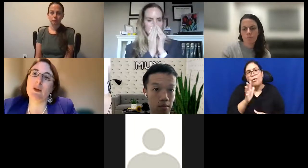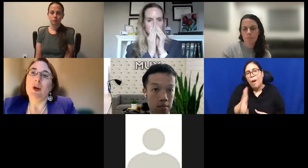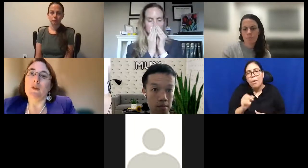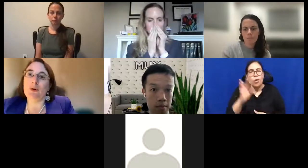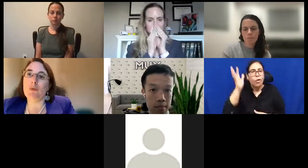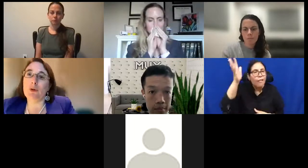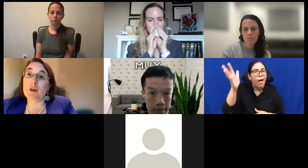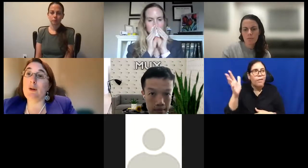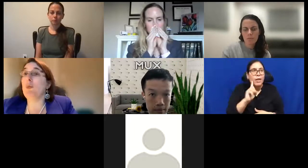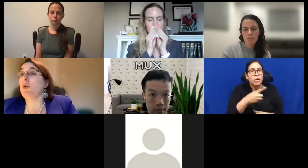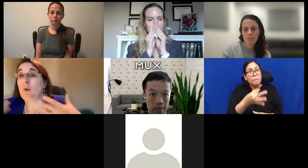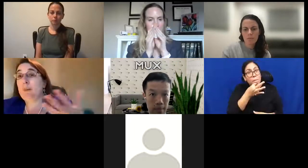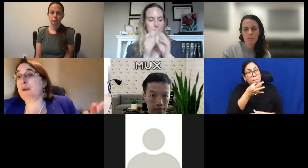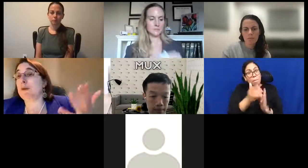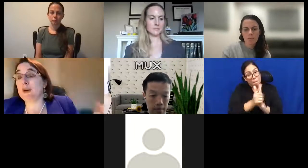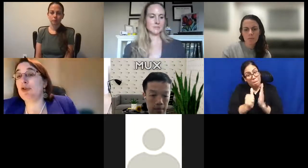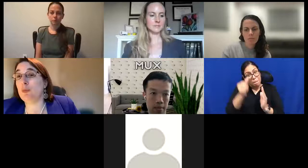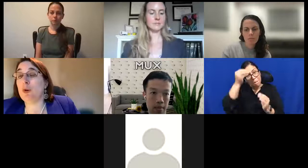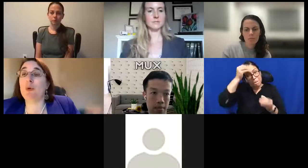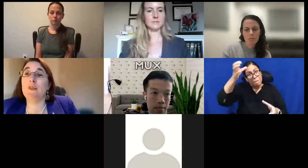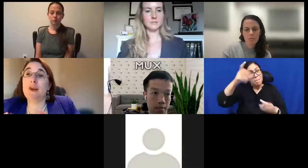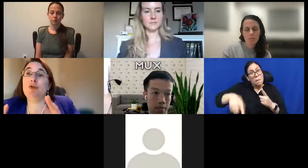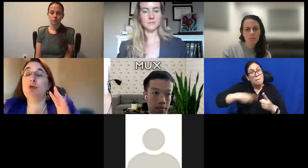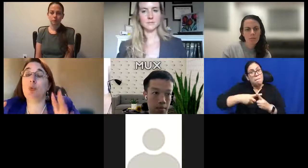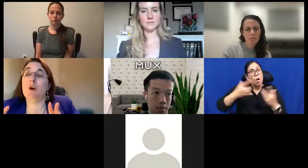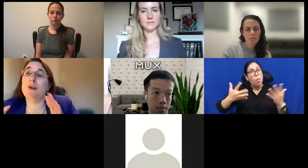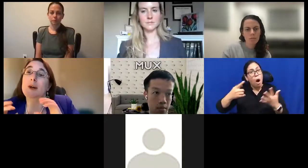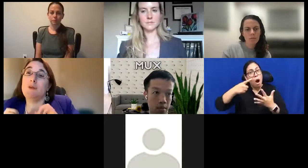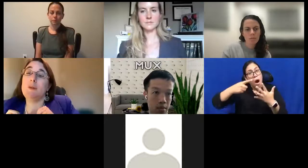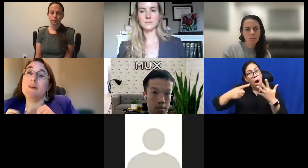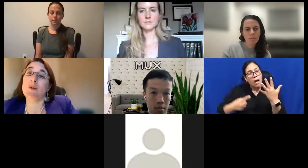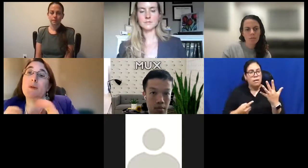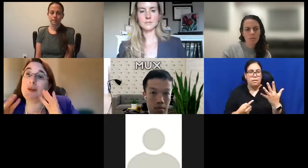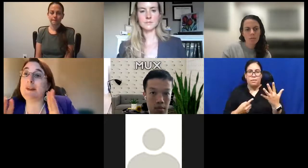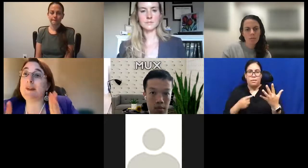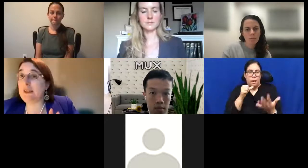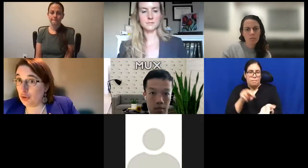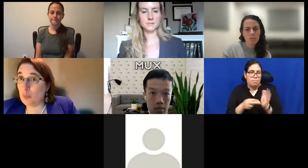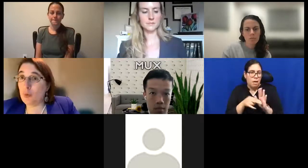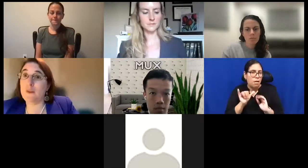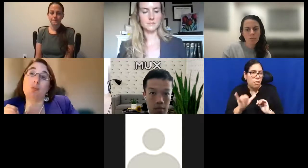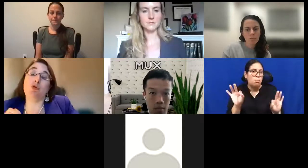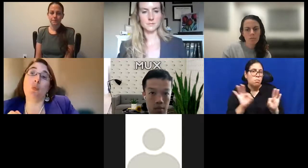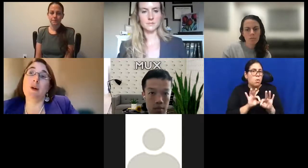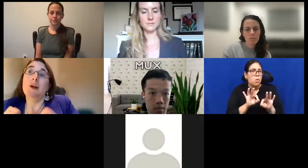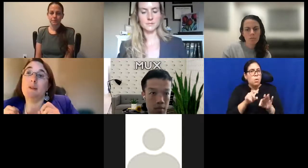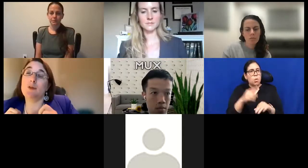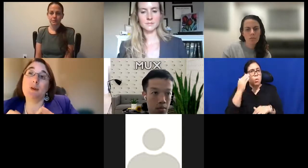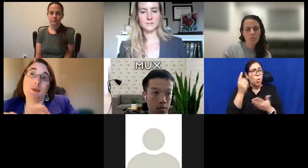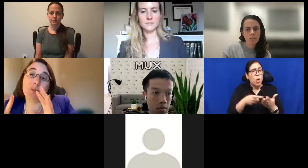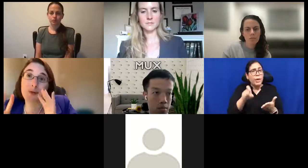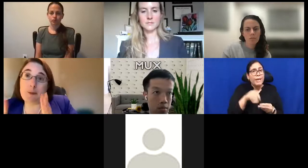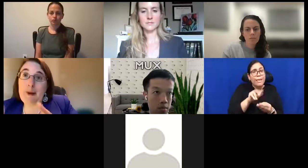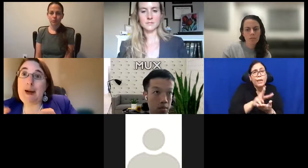So they don't really look at, you know, what makes a kitchen, what things do you want to be accessible in the kitchen, what things would you want things